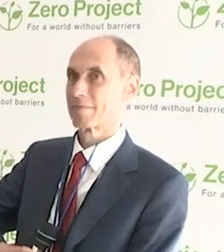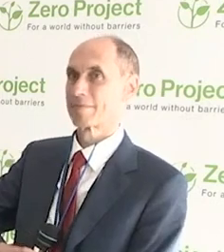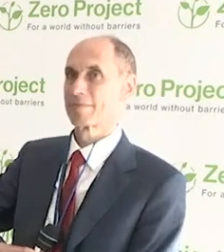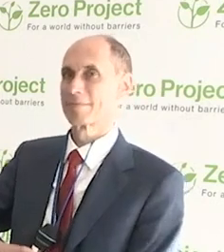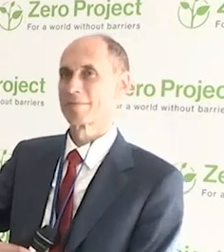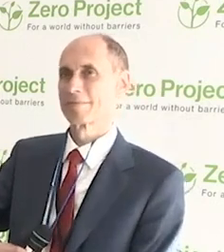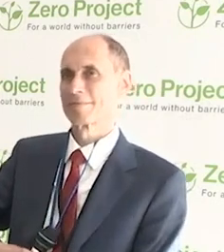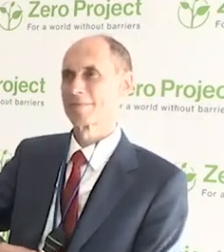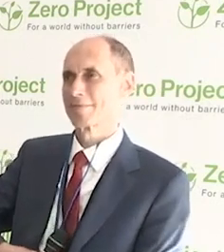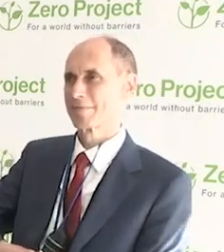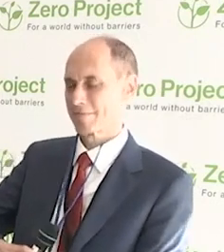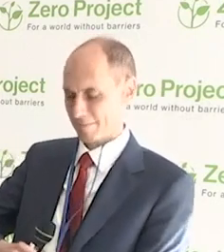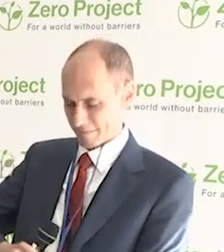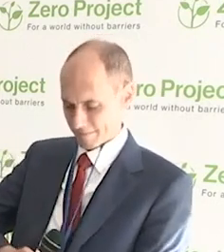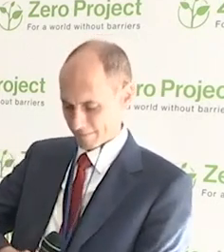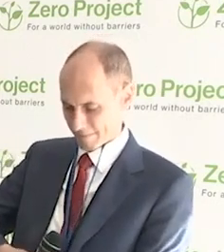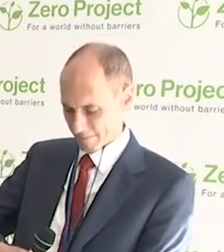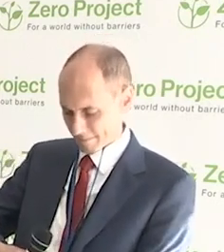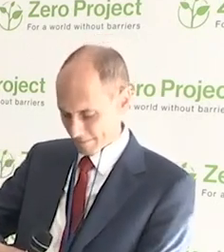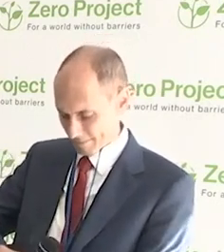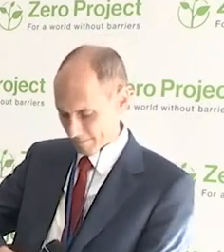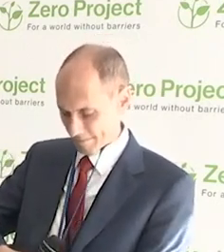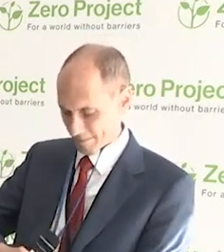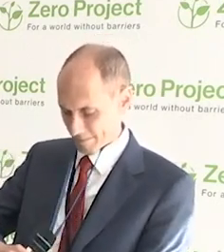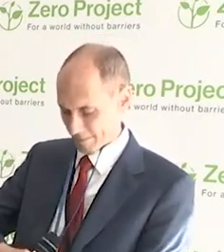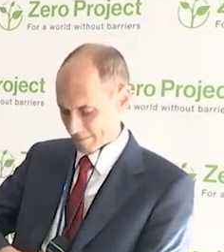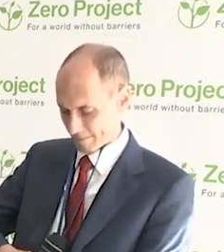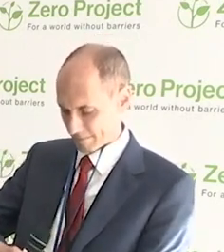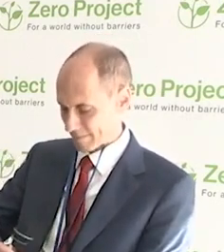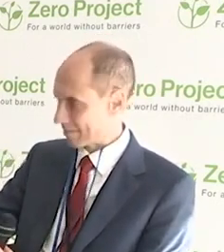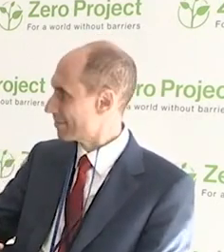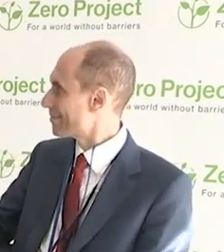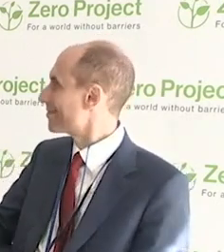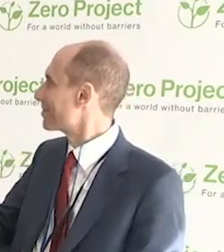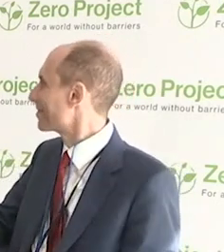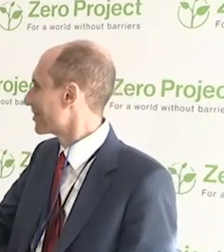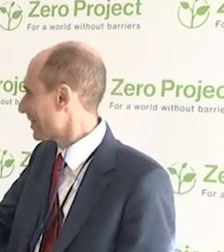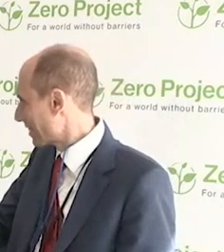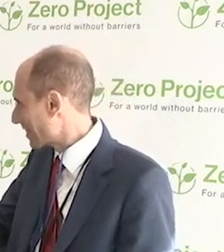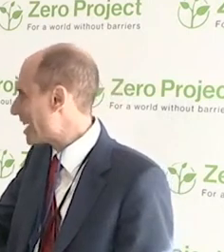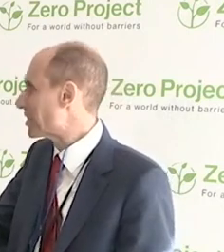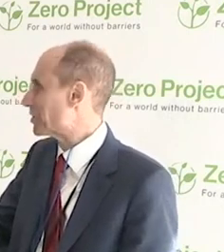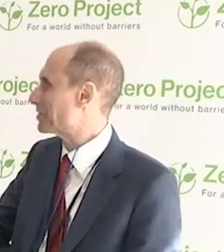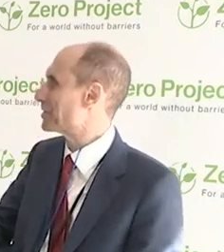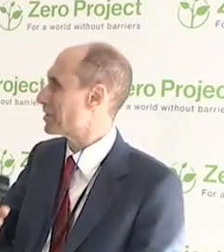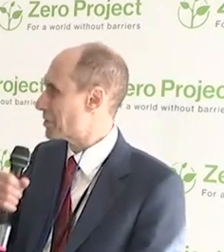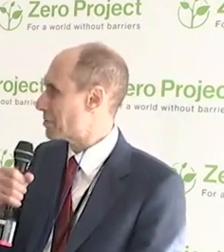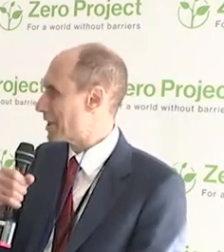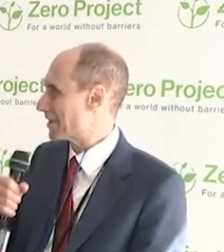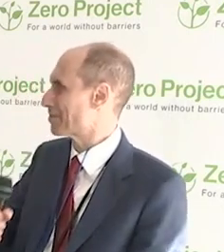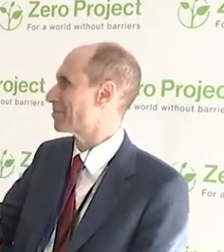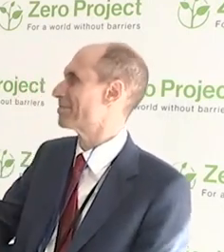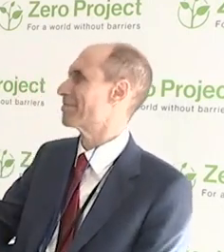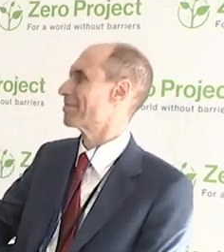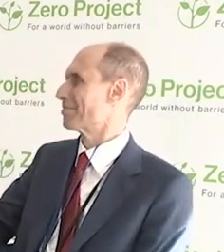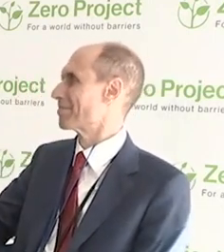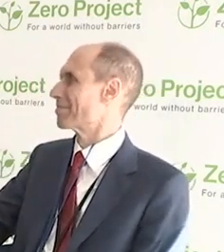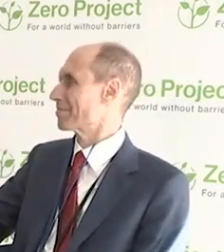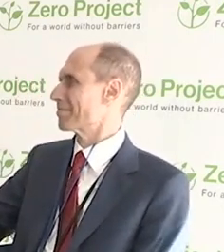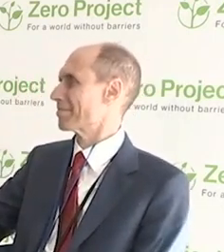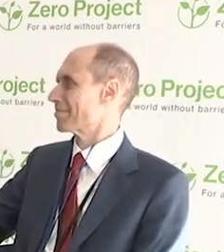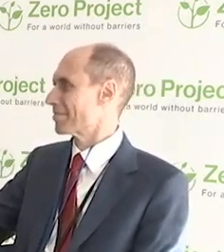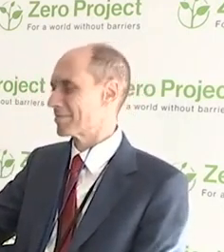nice guests, Sabine Lobnig to my right, welcome, and Lionel from UserWay to my left. Good to be here. Thank you for